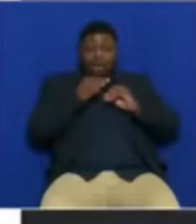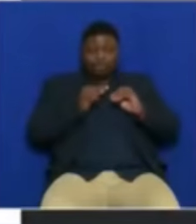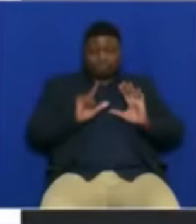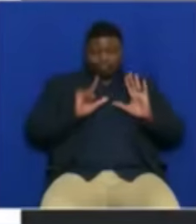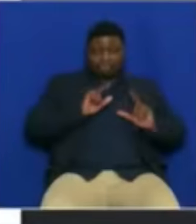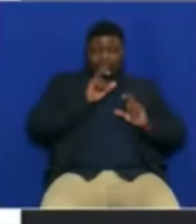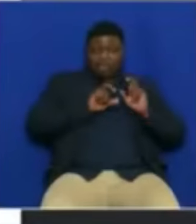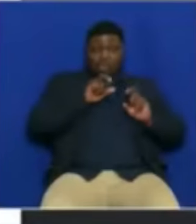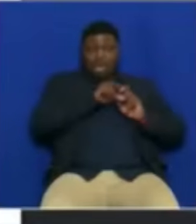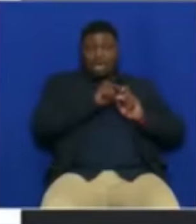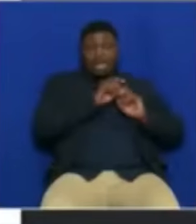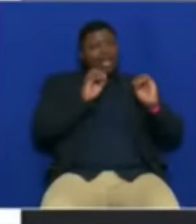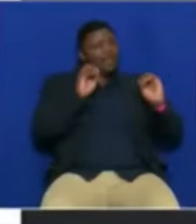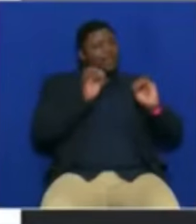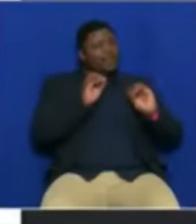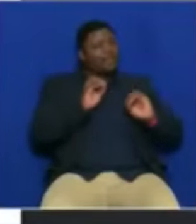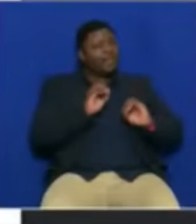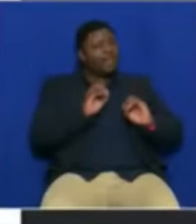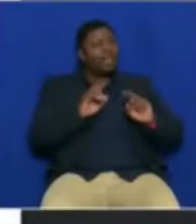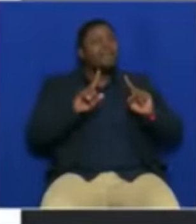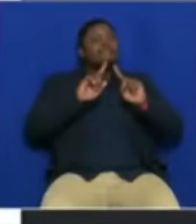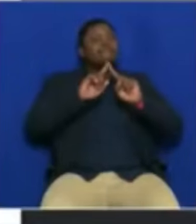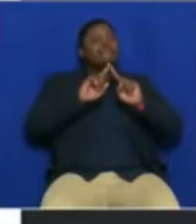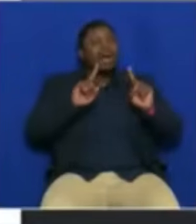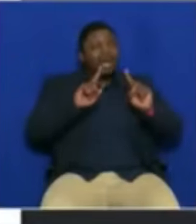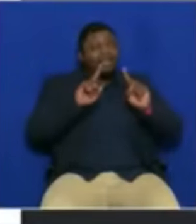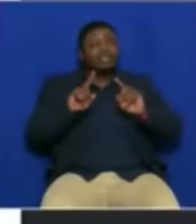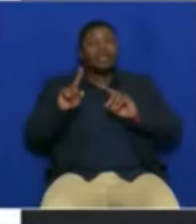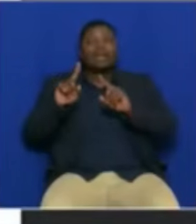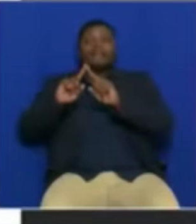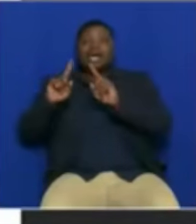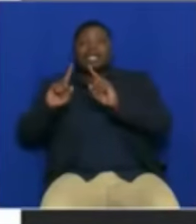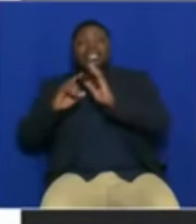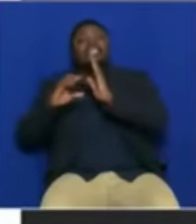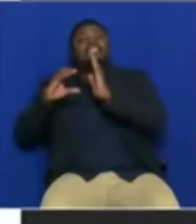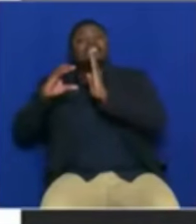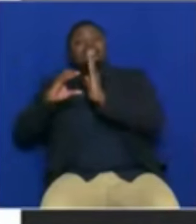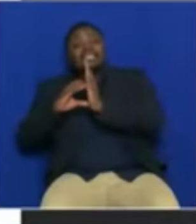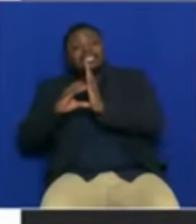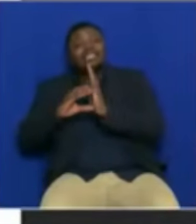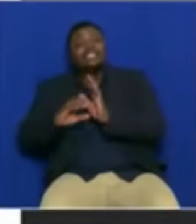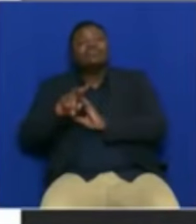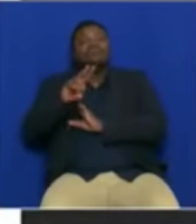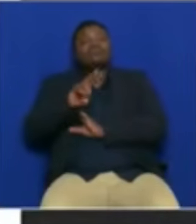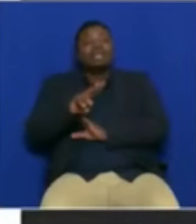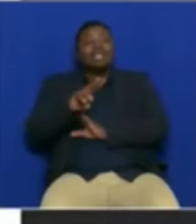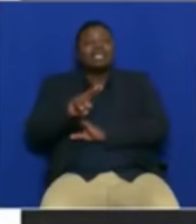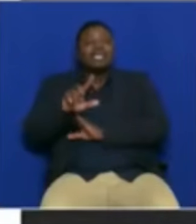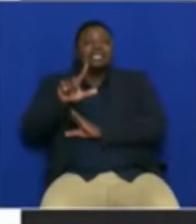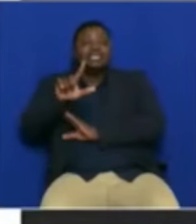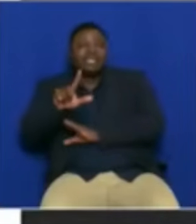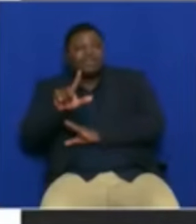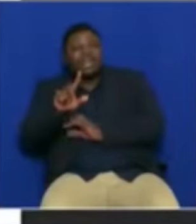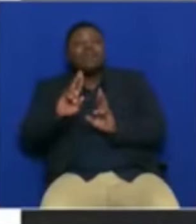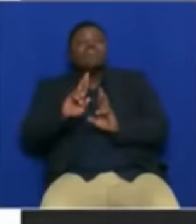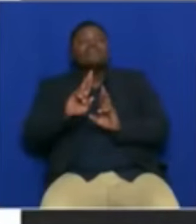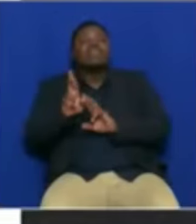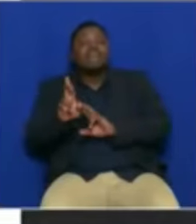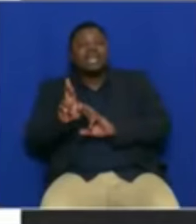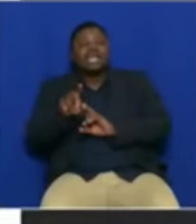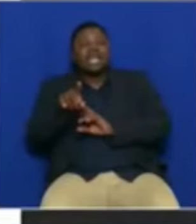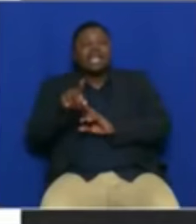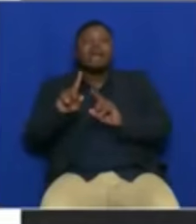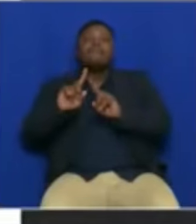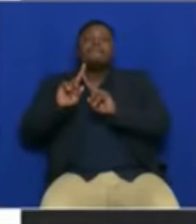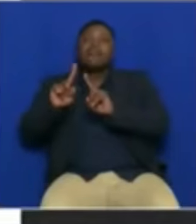is not a Section 27 referral, Yes. your next point of entry would have to